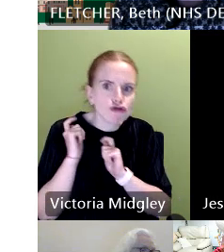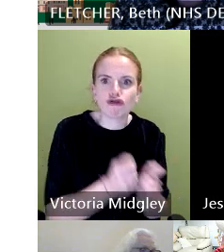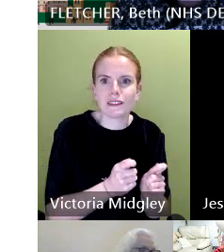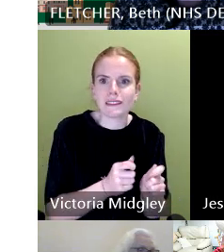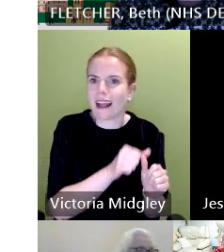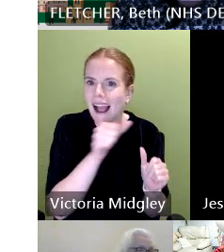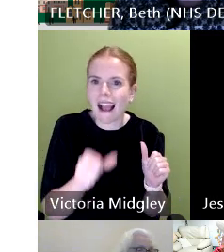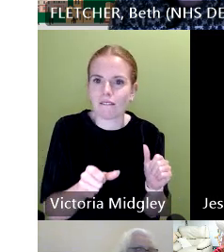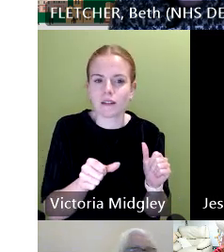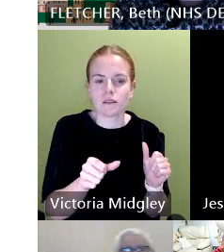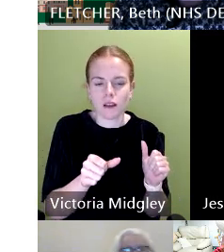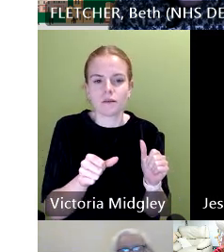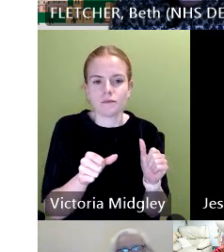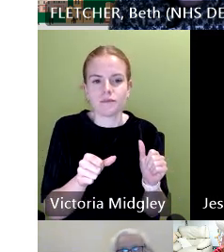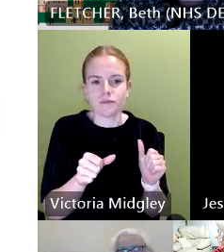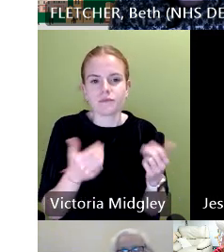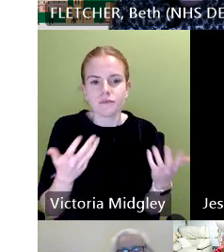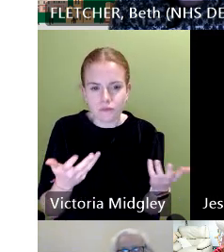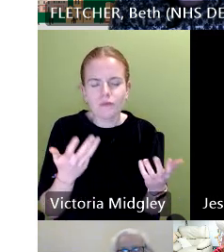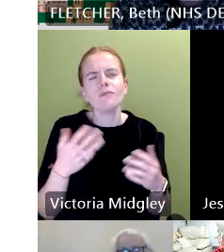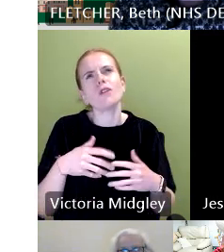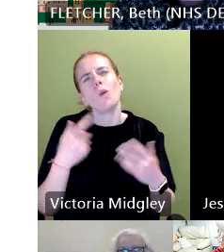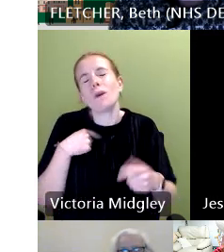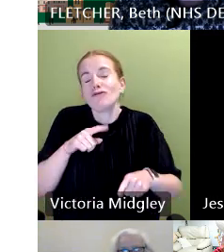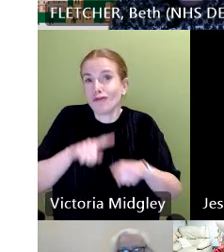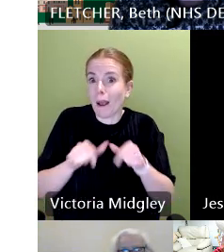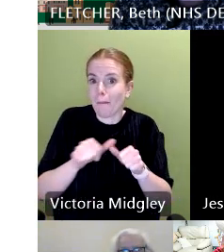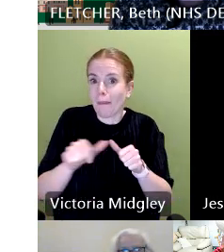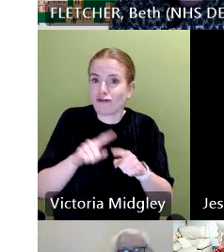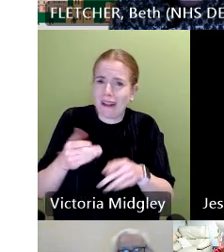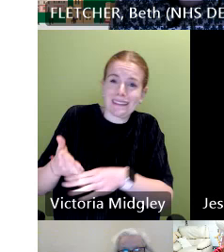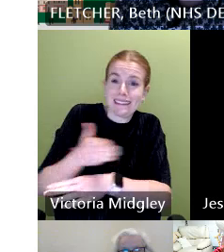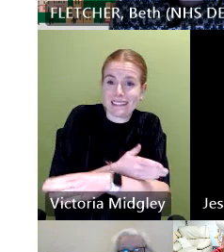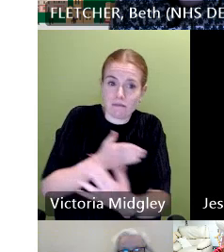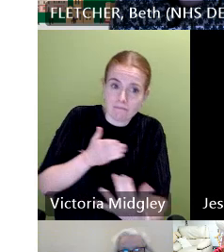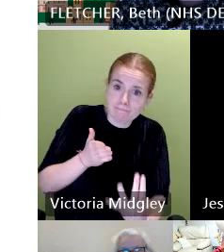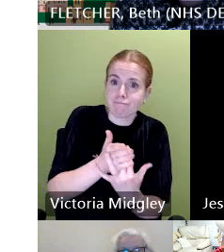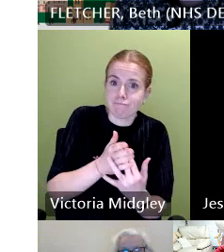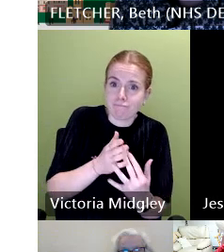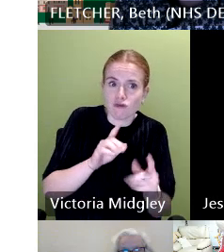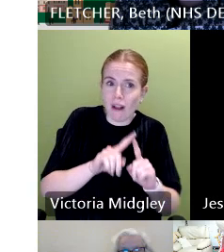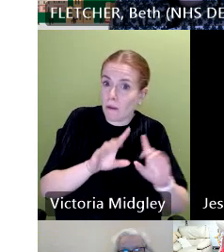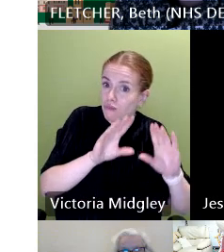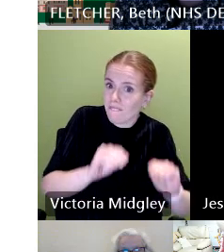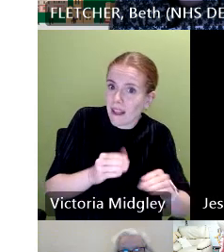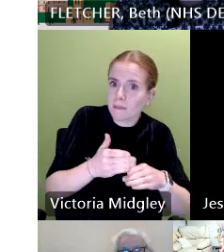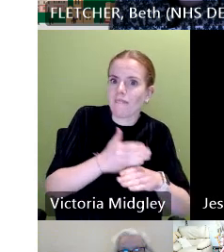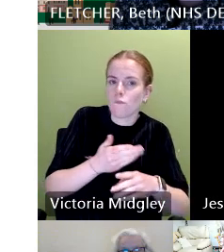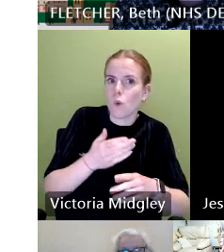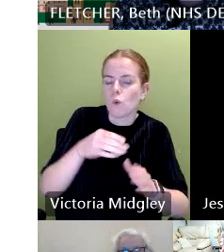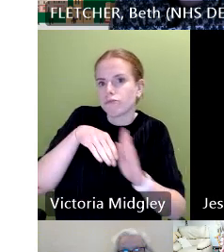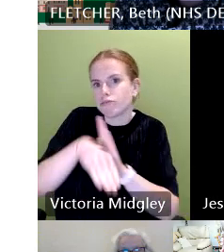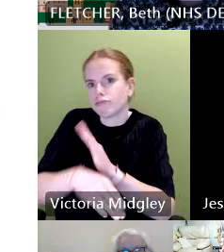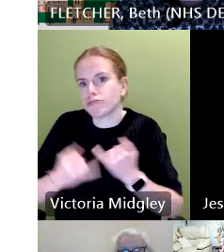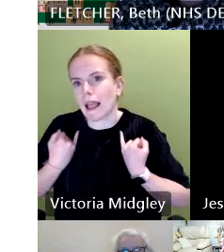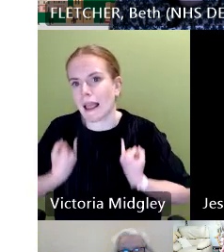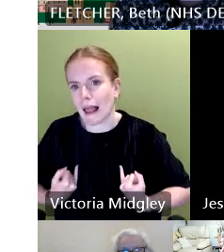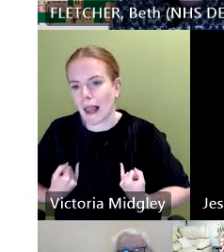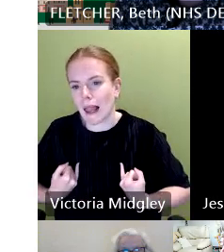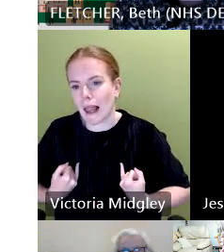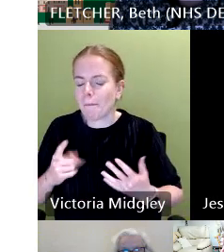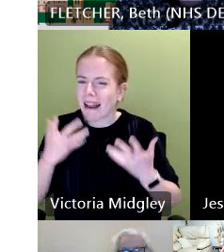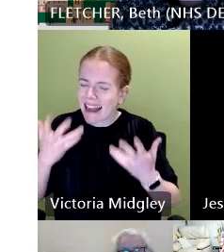trying to prevent people becoming ill in the first place. But actually, this is wanting us to move more into that space and